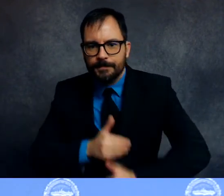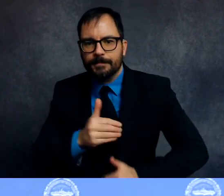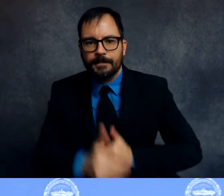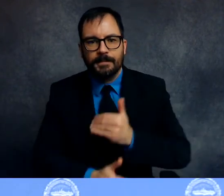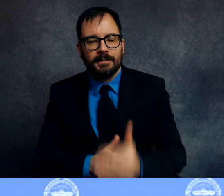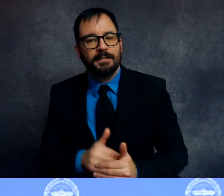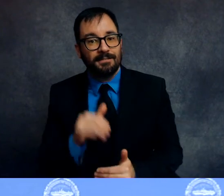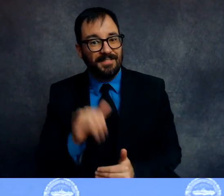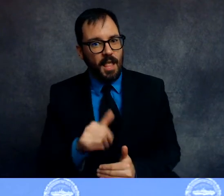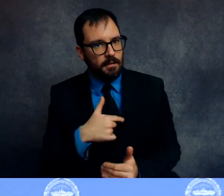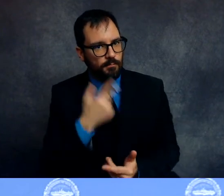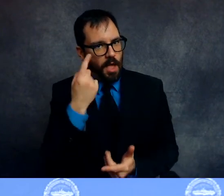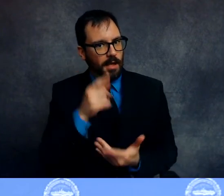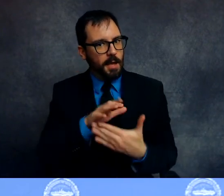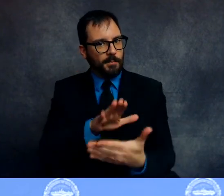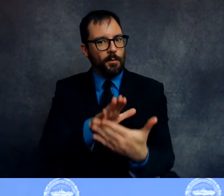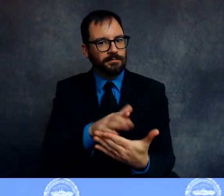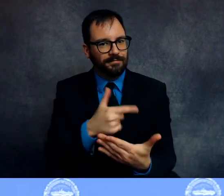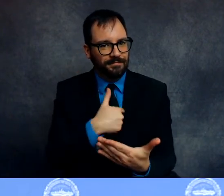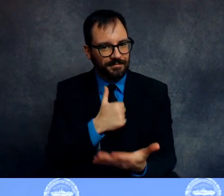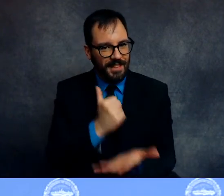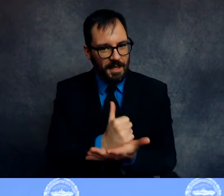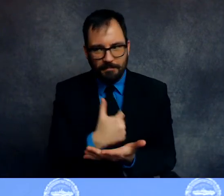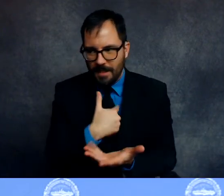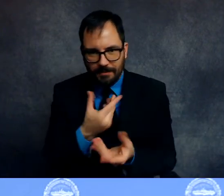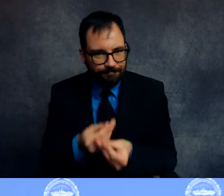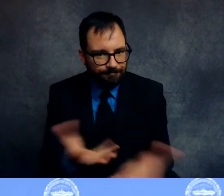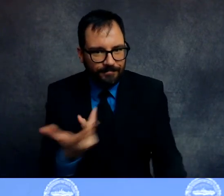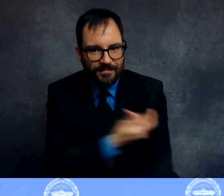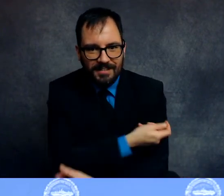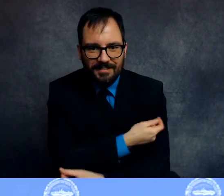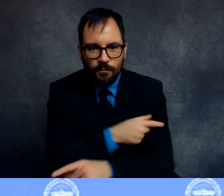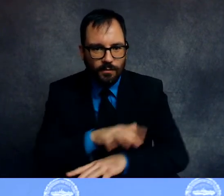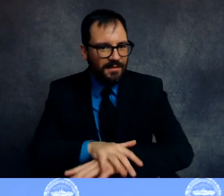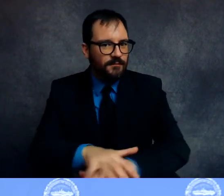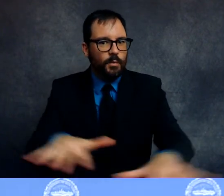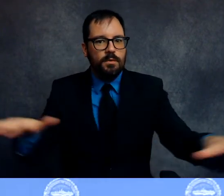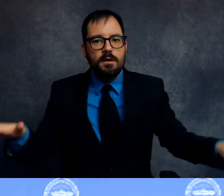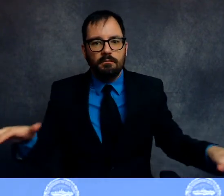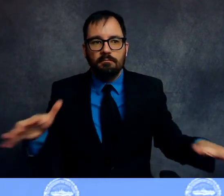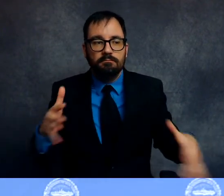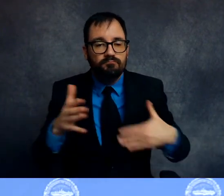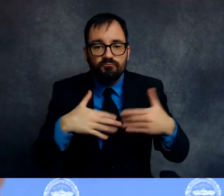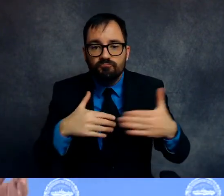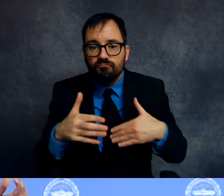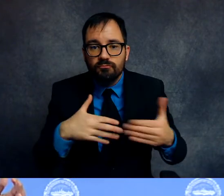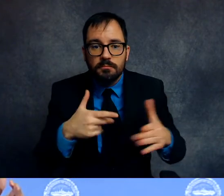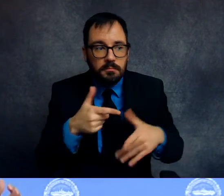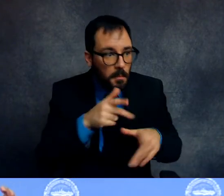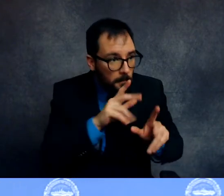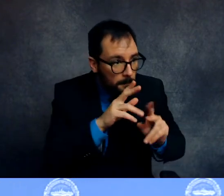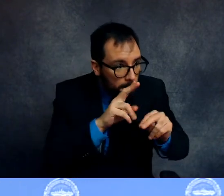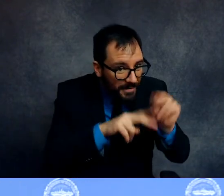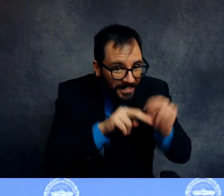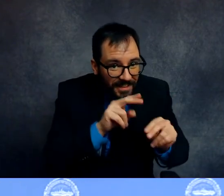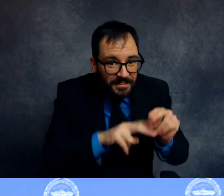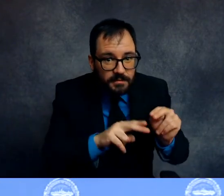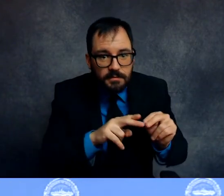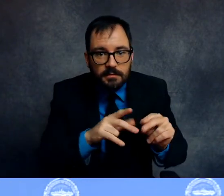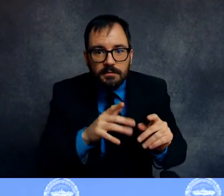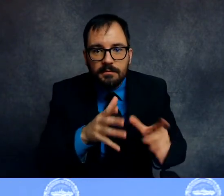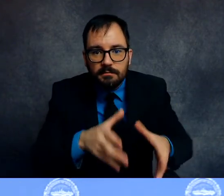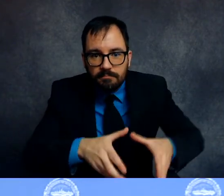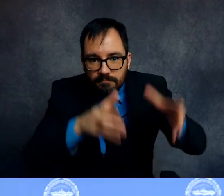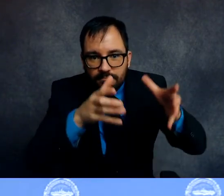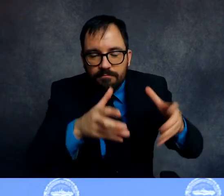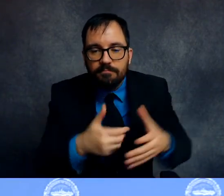well to pilot that effort. So this is the beginning of an effort that we want to continue across our approaches to ensure that we